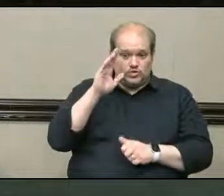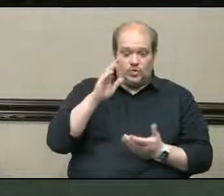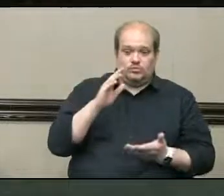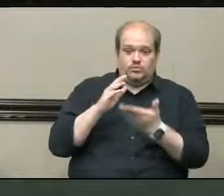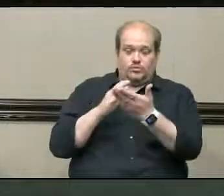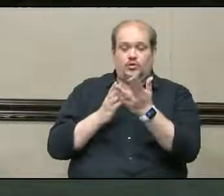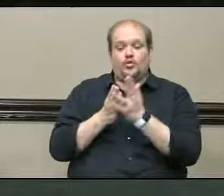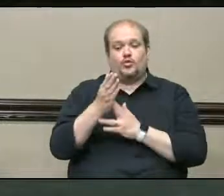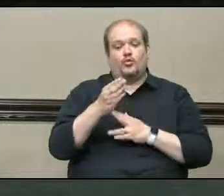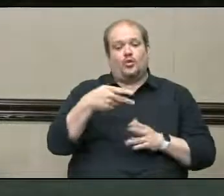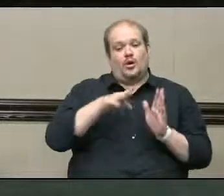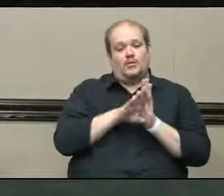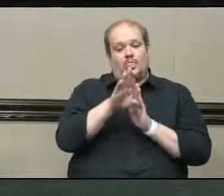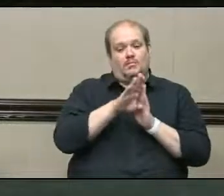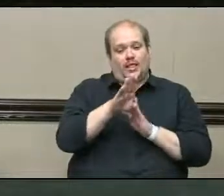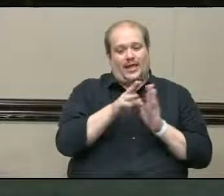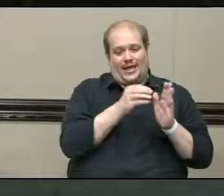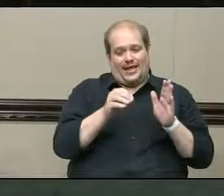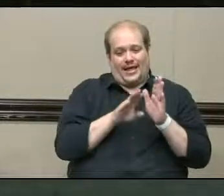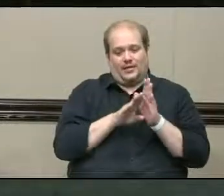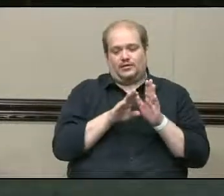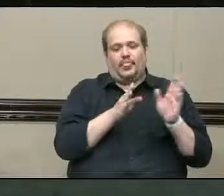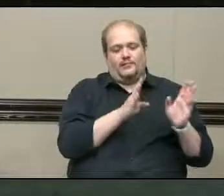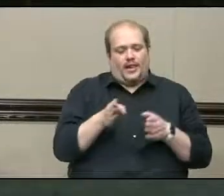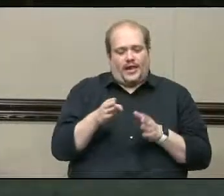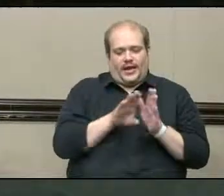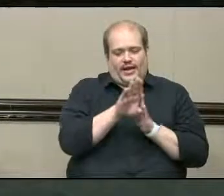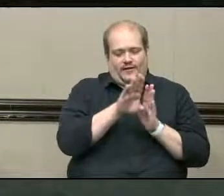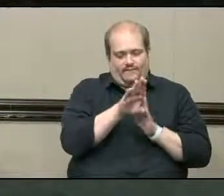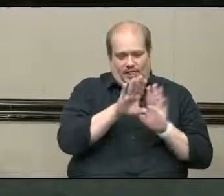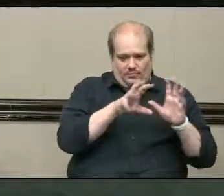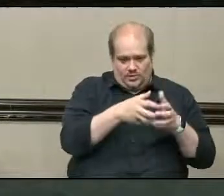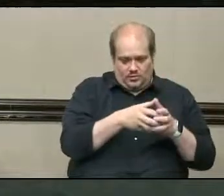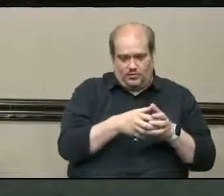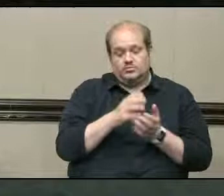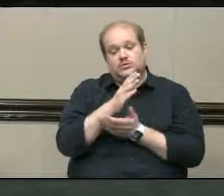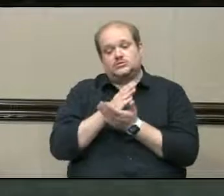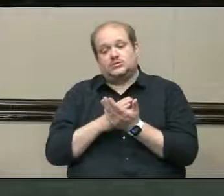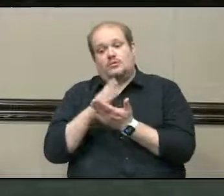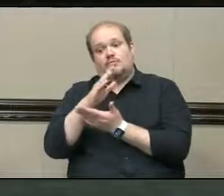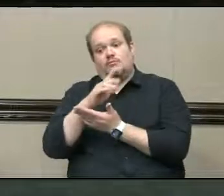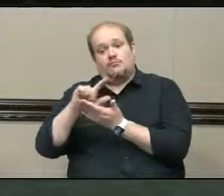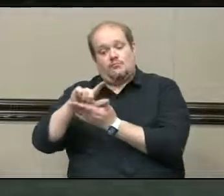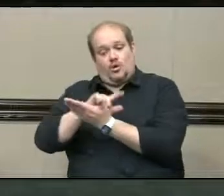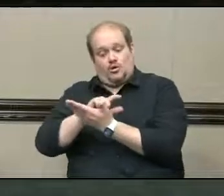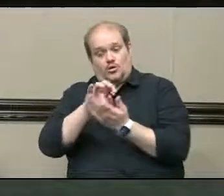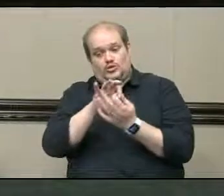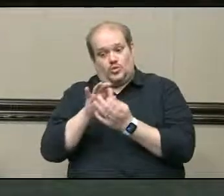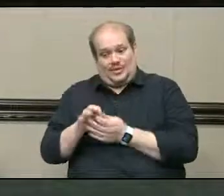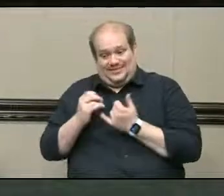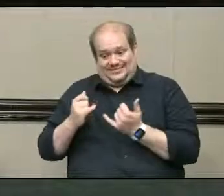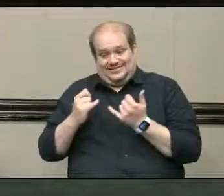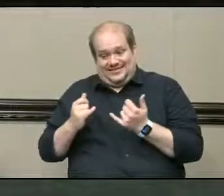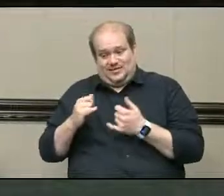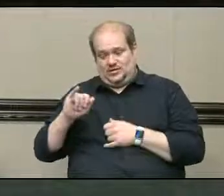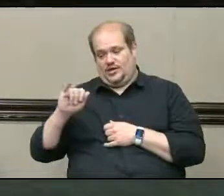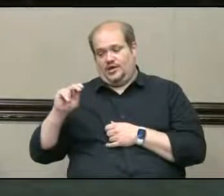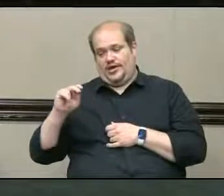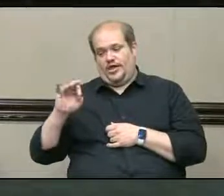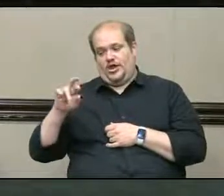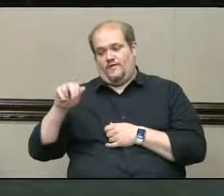through the Planning and Development Department, but there is some sections of that code as it relates to existing